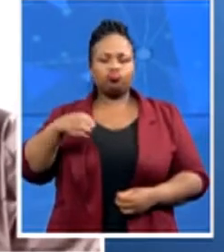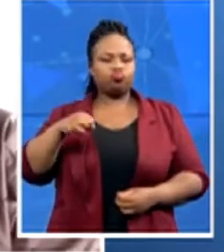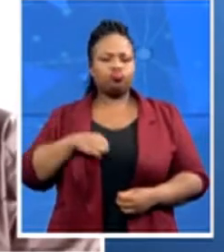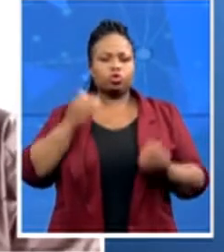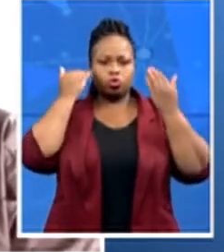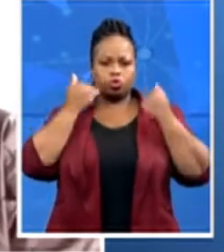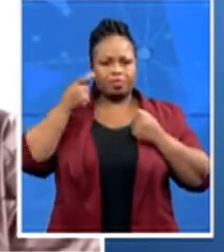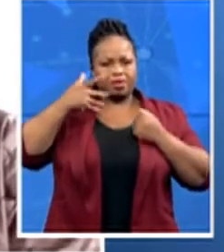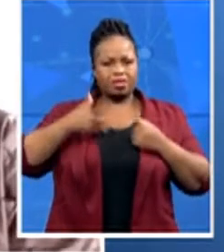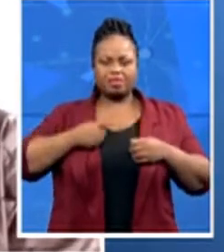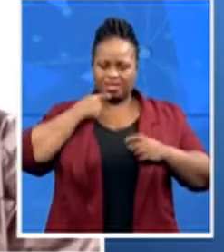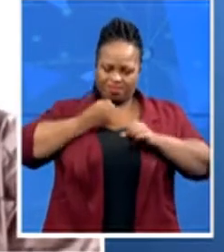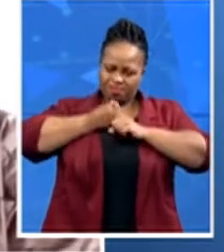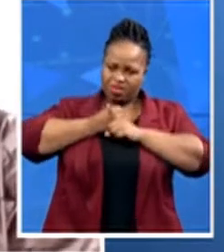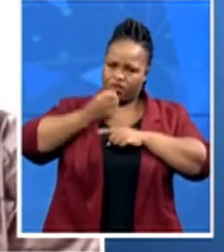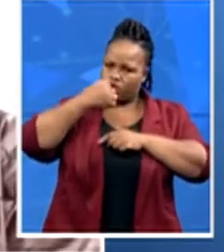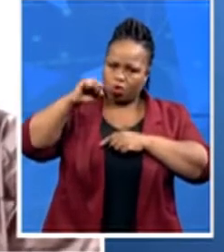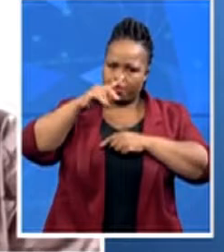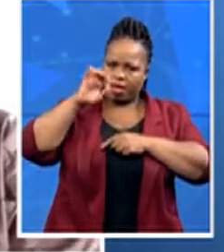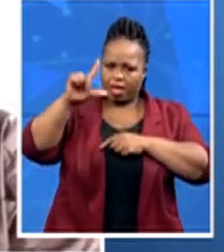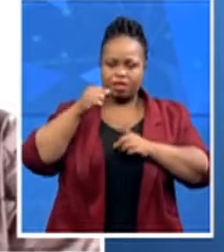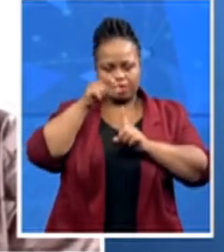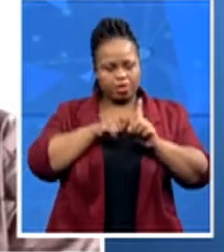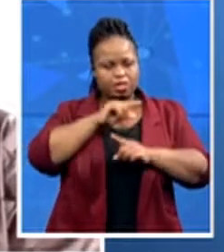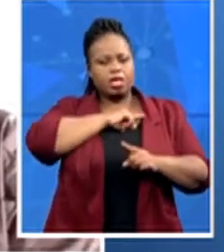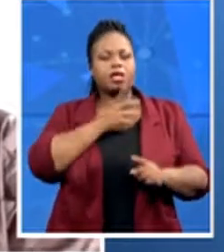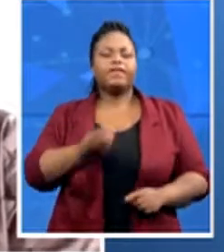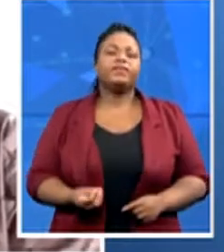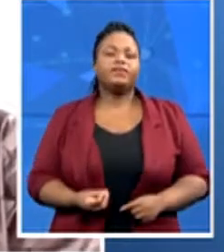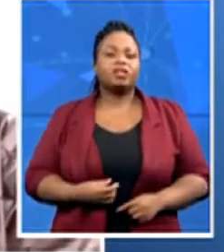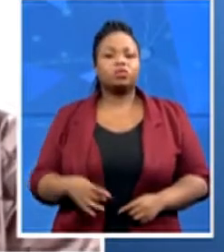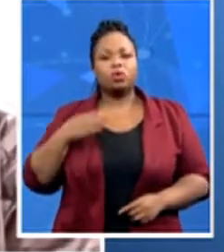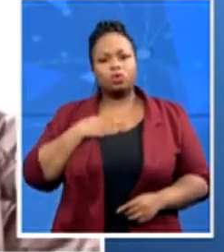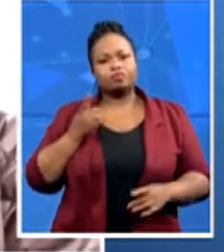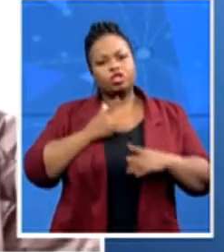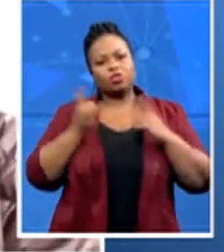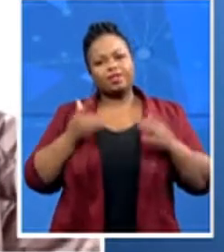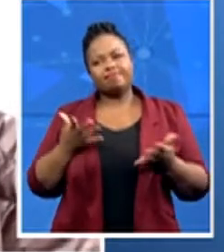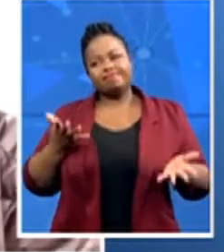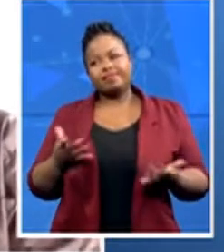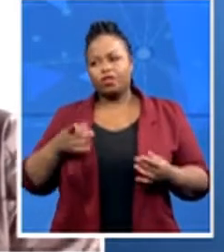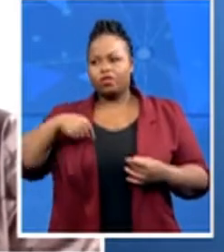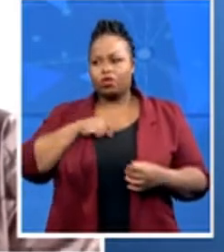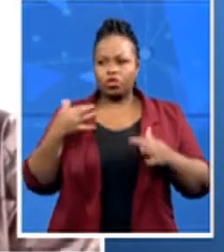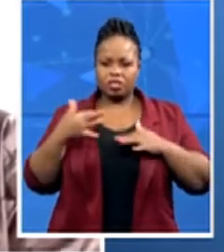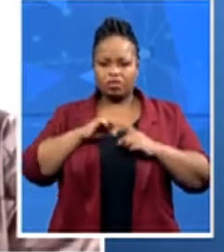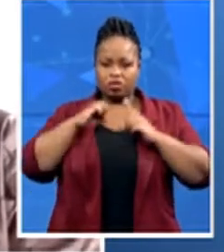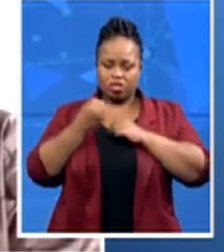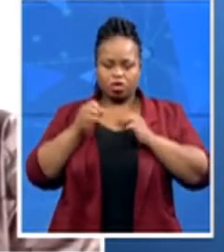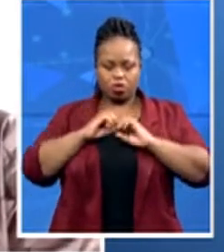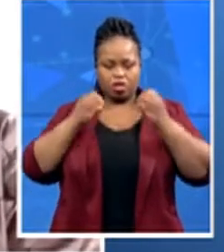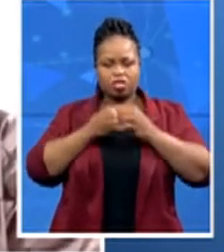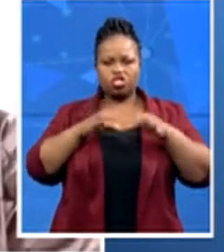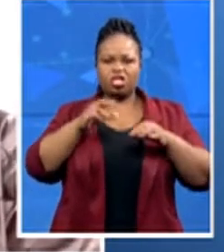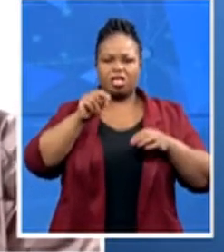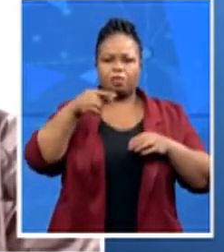to a perpetrator. And that's a victory for the civil society organizations that fought tirelessly to ensure